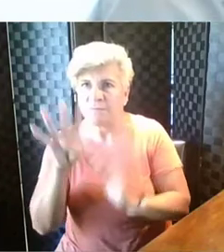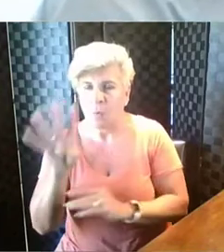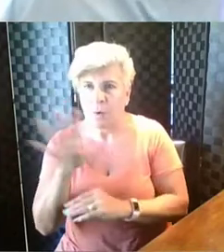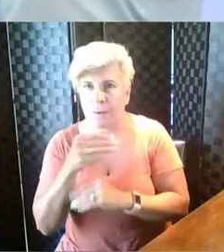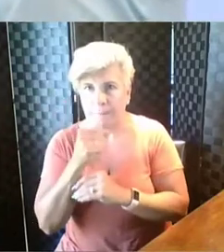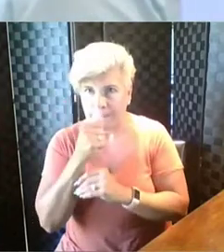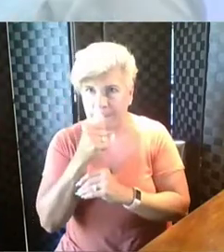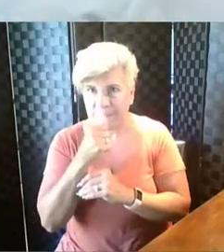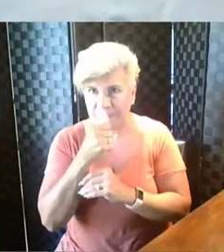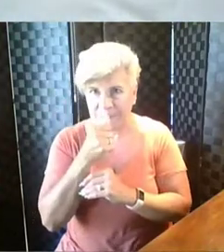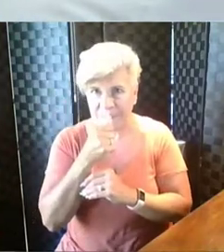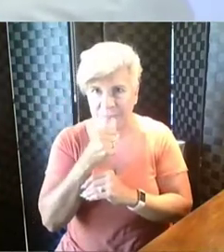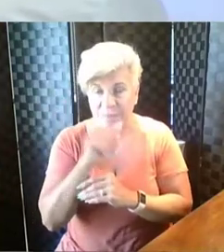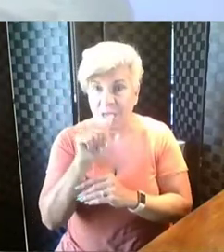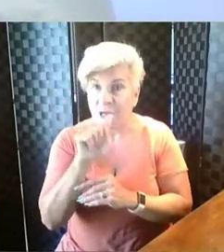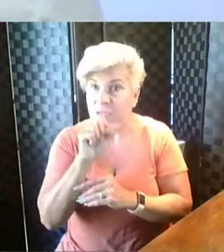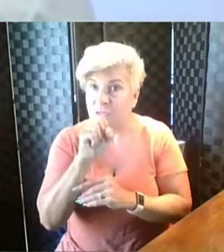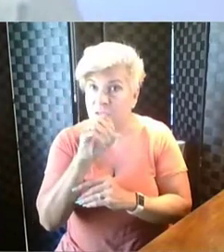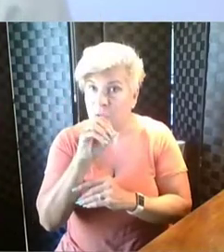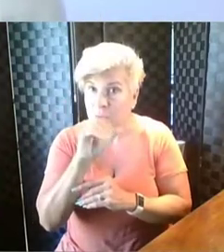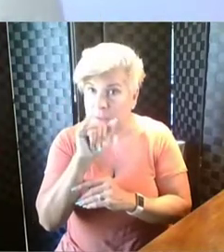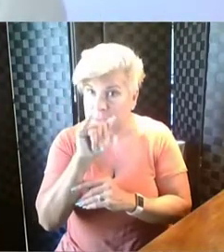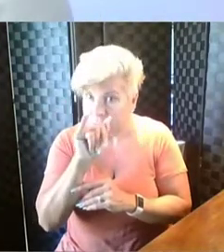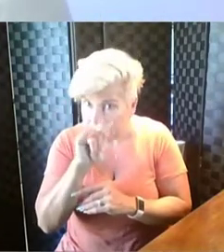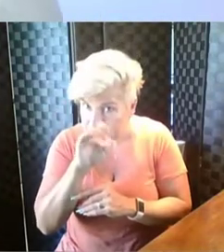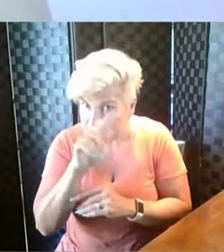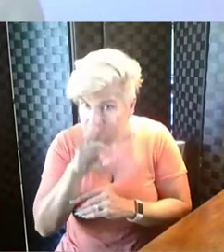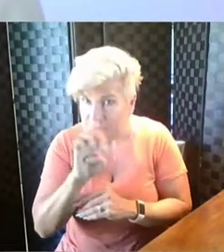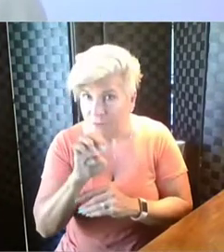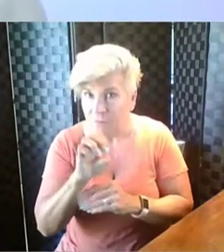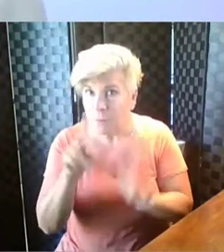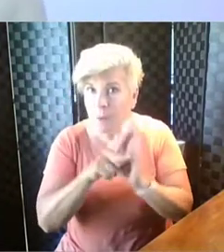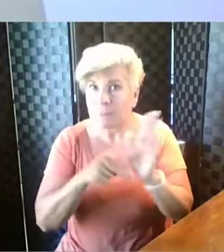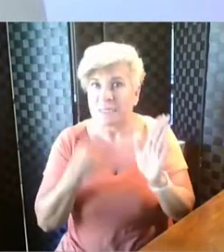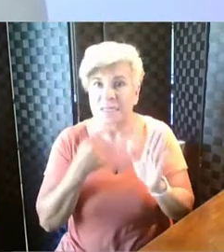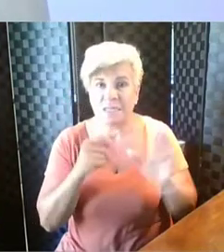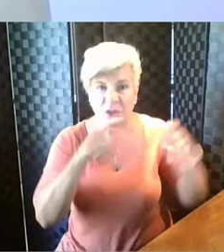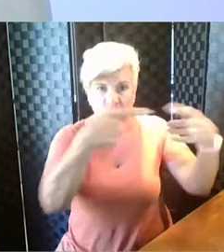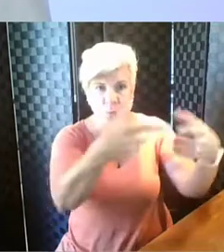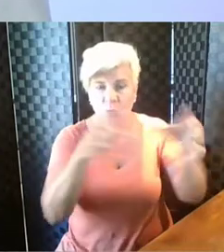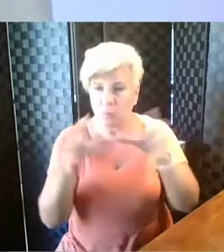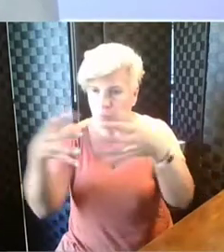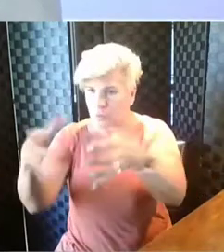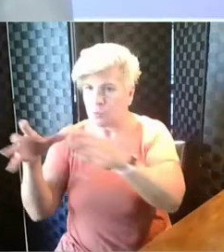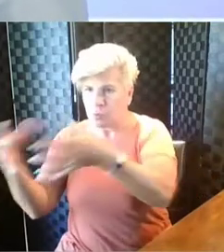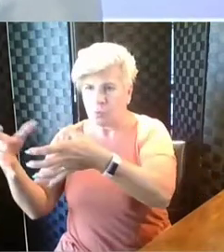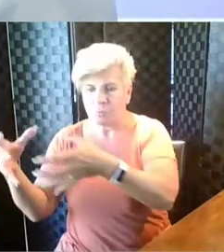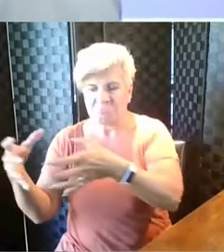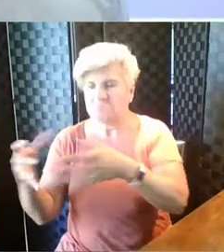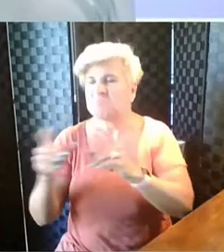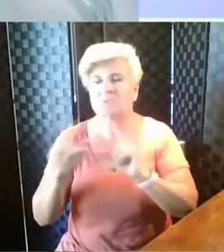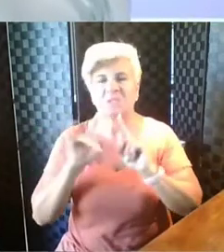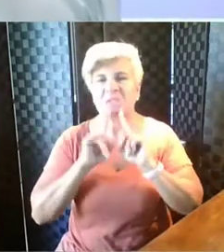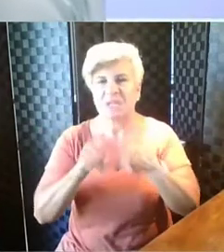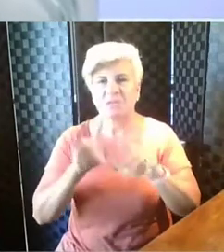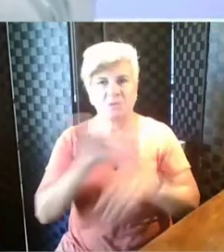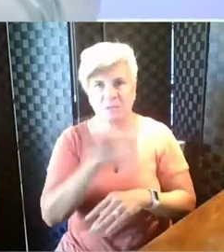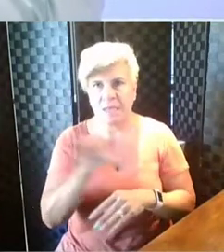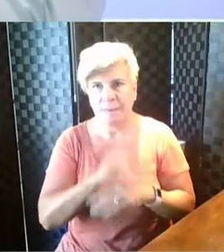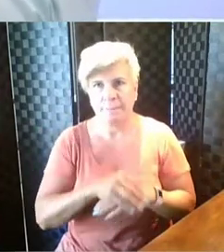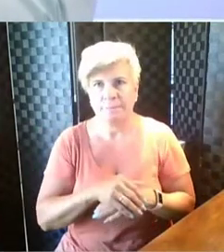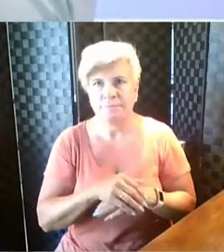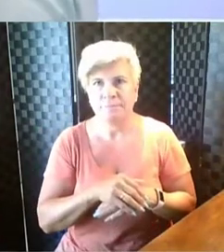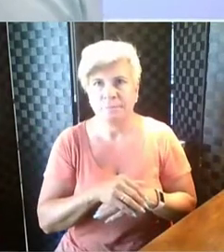4? The associative property says I can group those numbers any way and still get the answer. So I can start